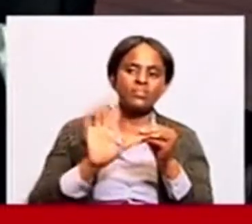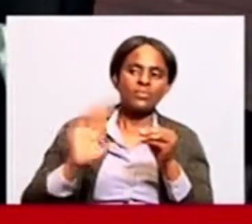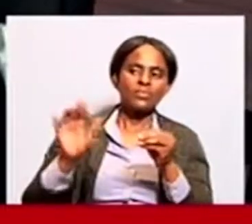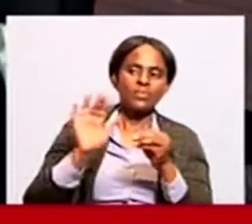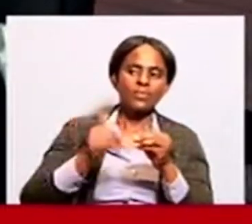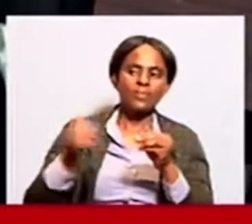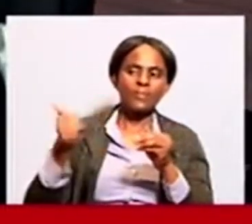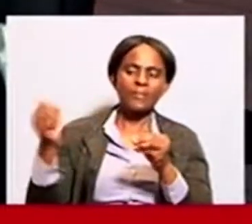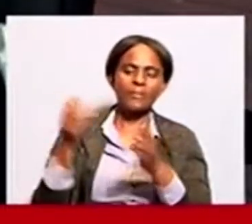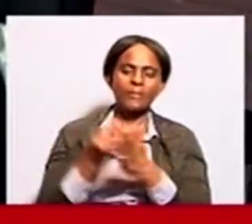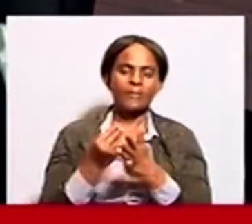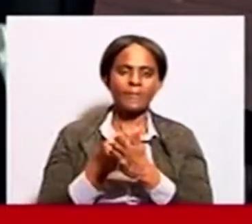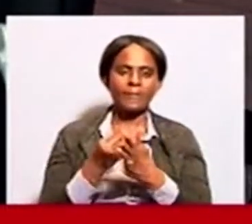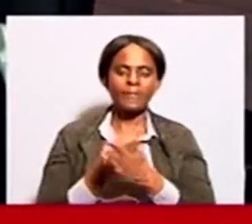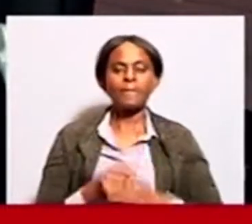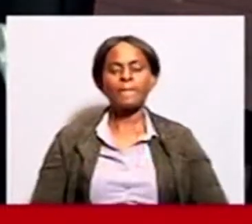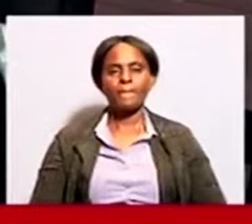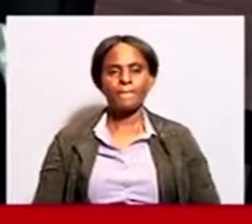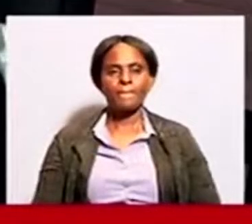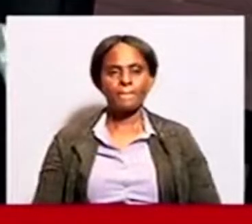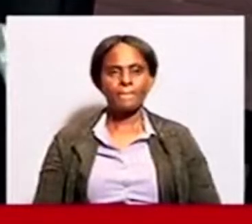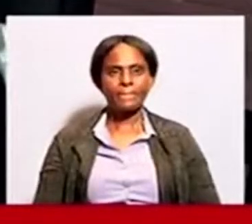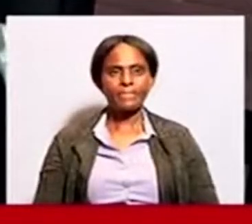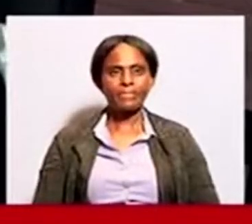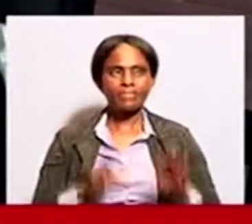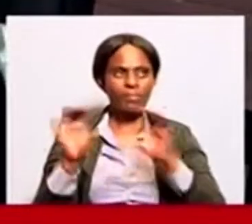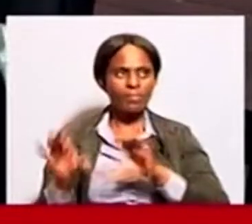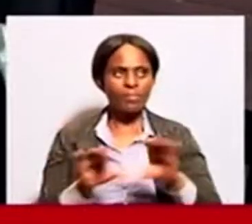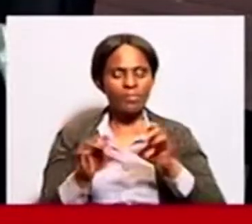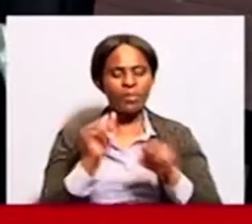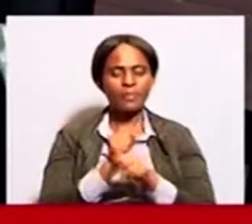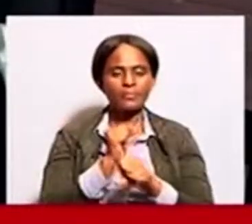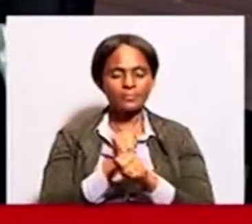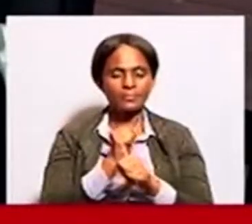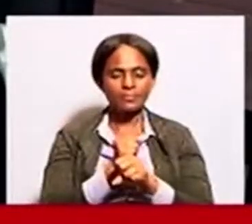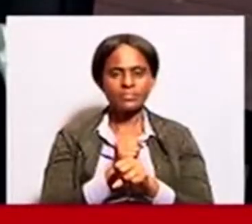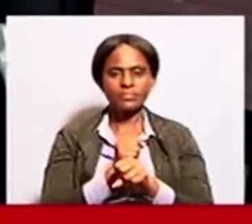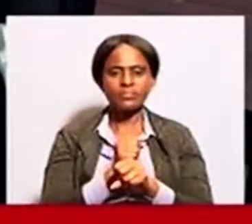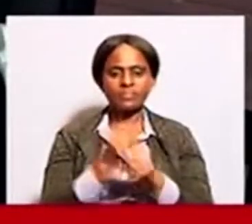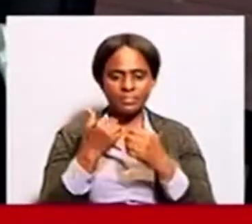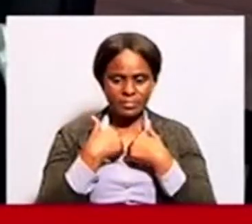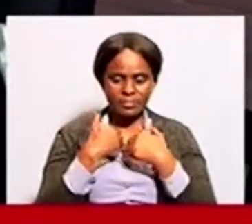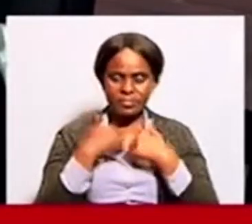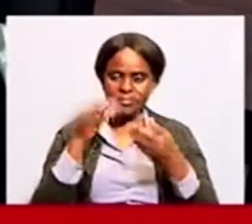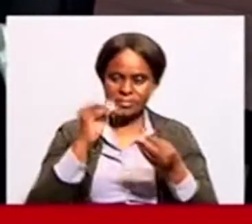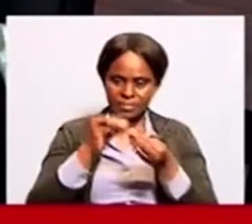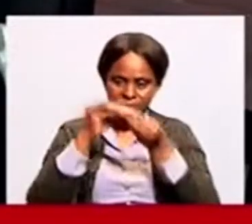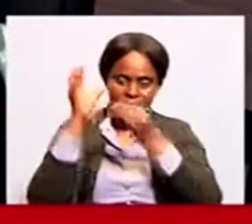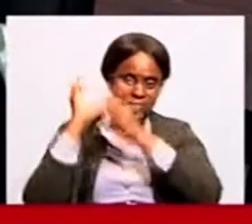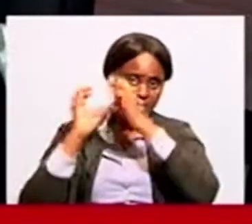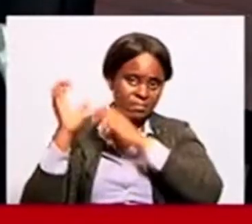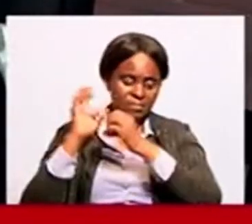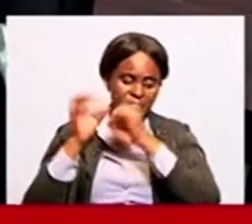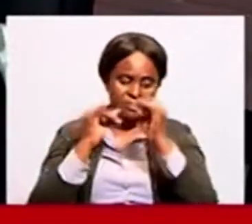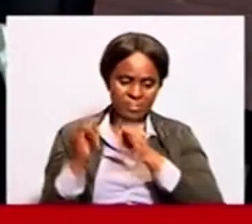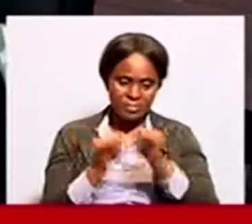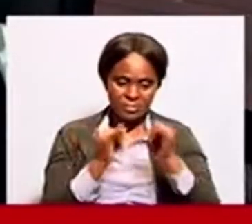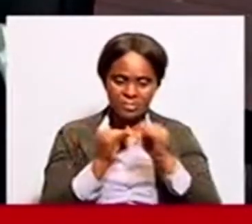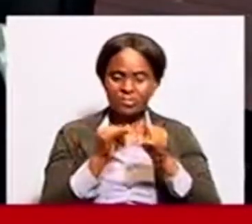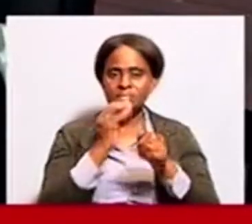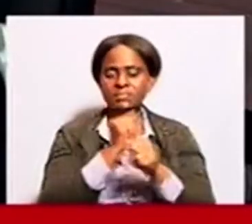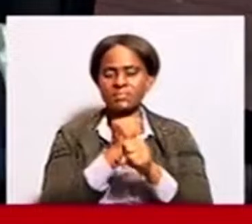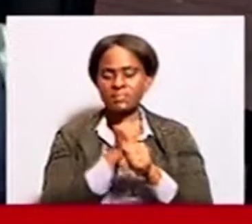account to do the works, incurring costs of implementing the physical